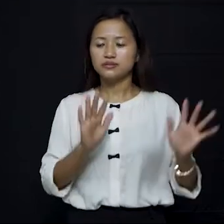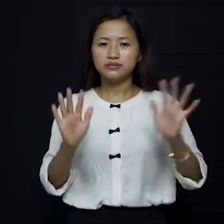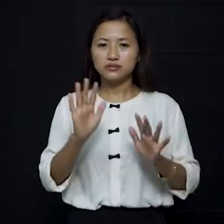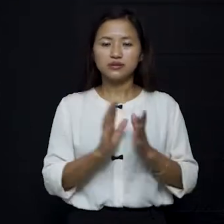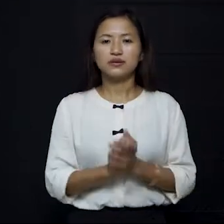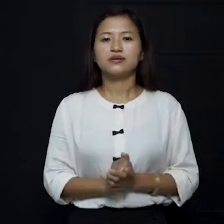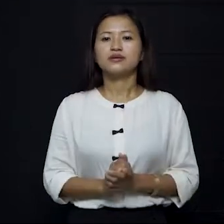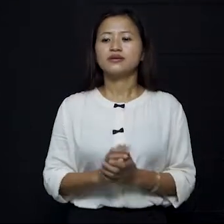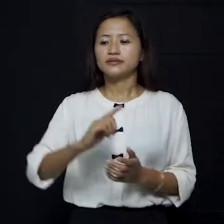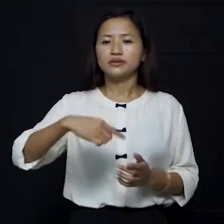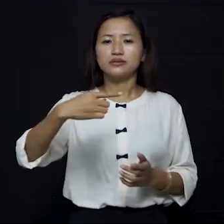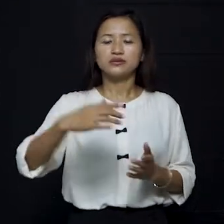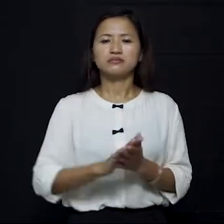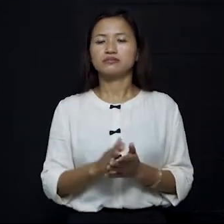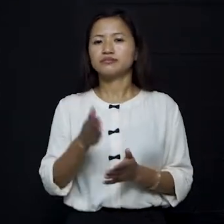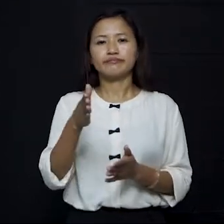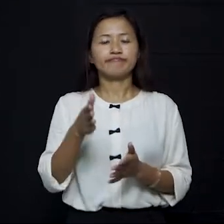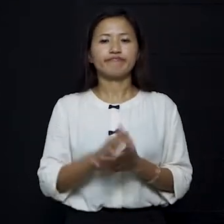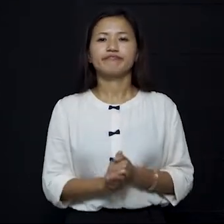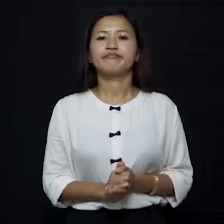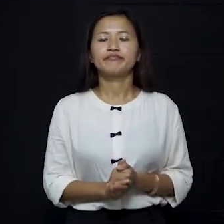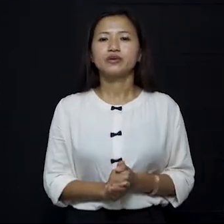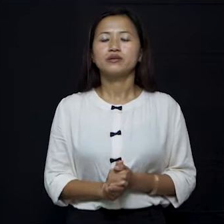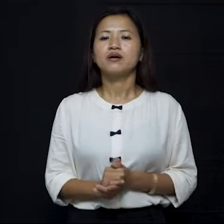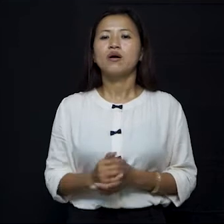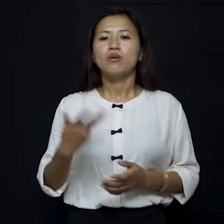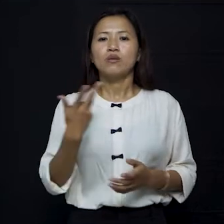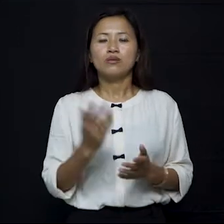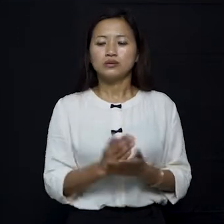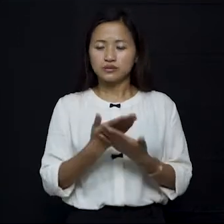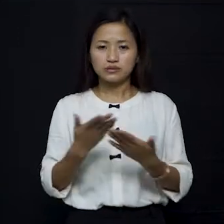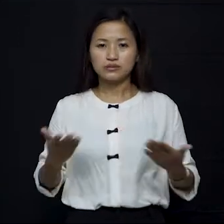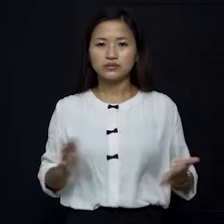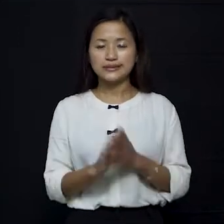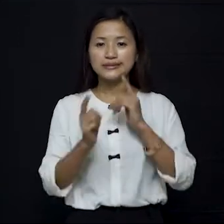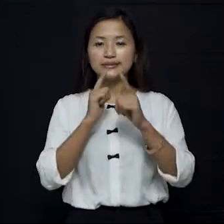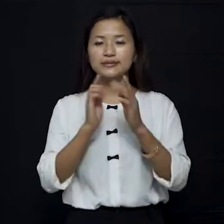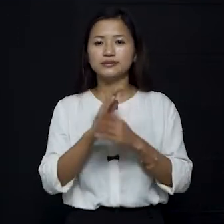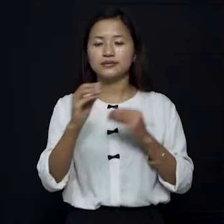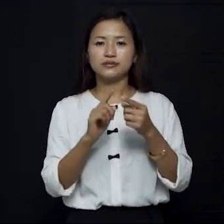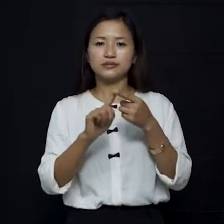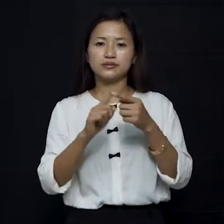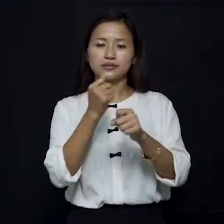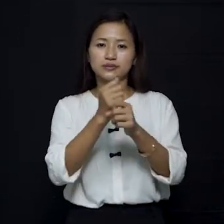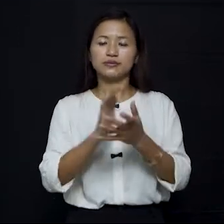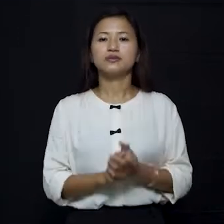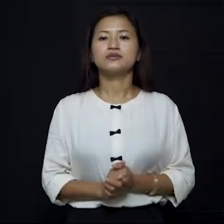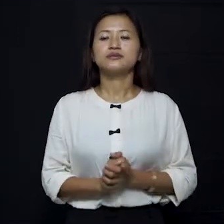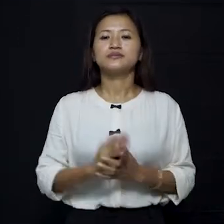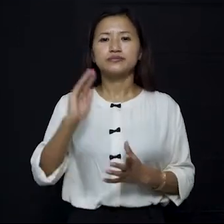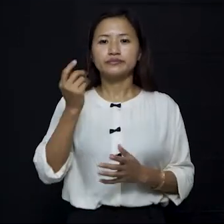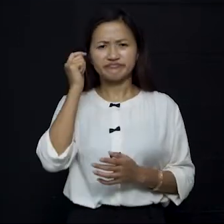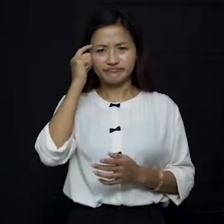and is not continuing anymore, okay? What was the thing that we were discussing about in our example? If some